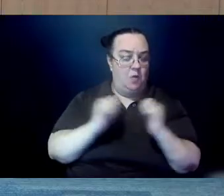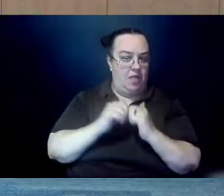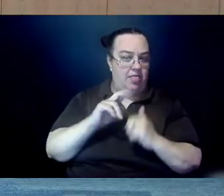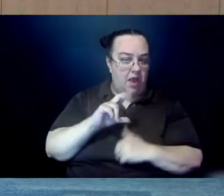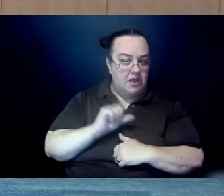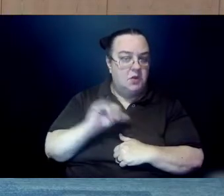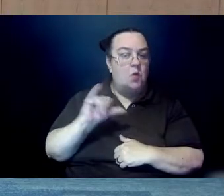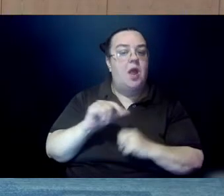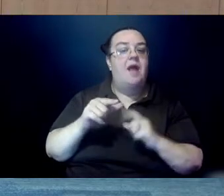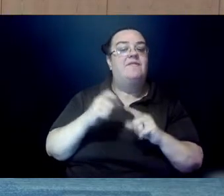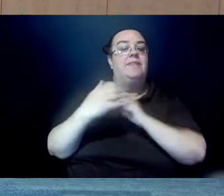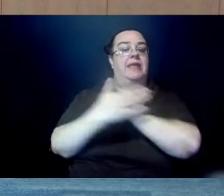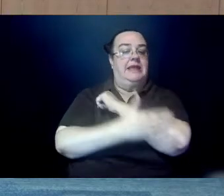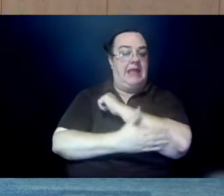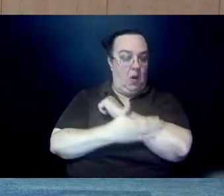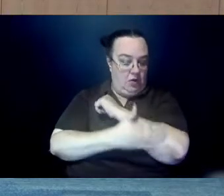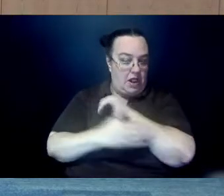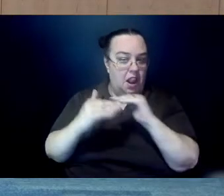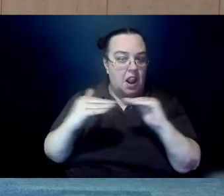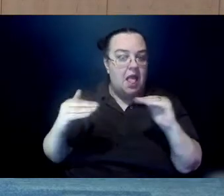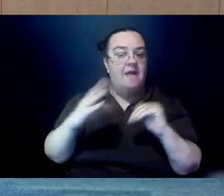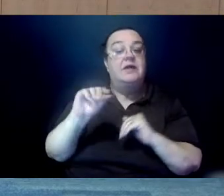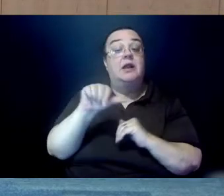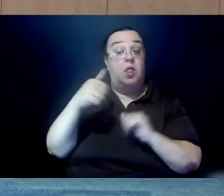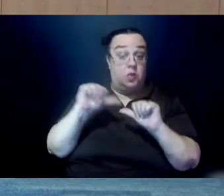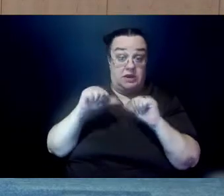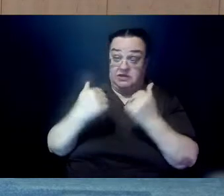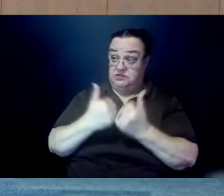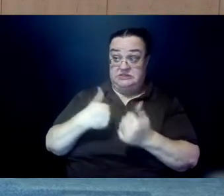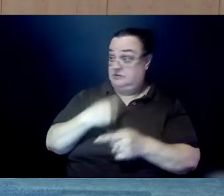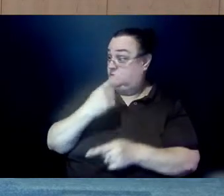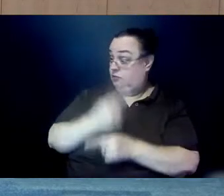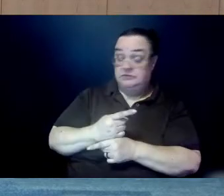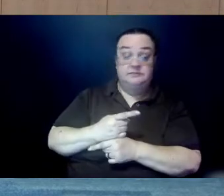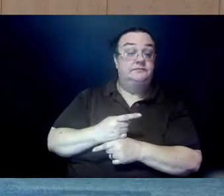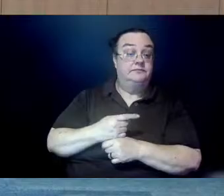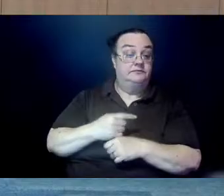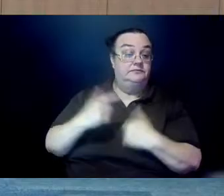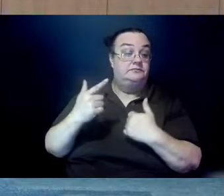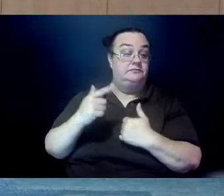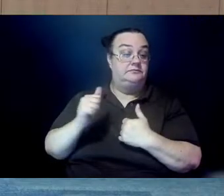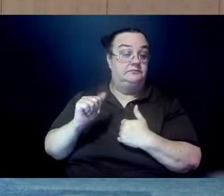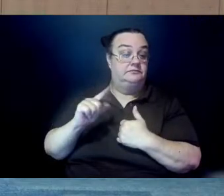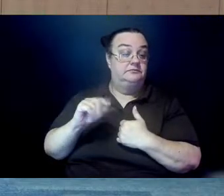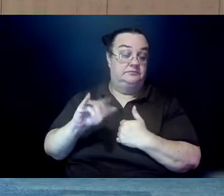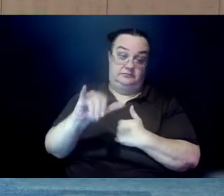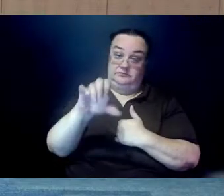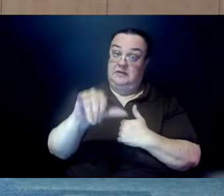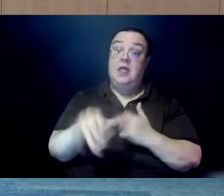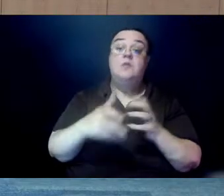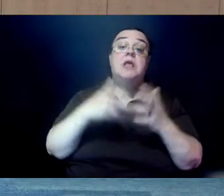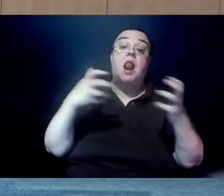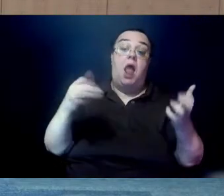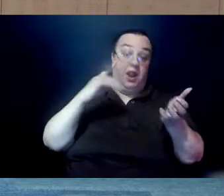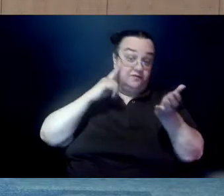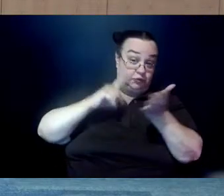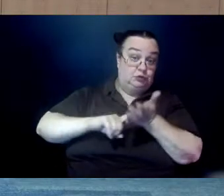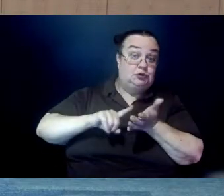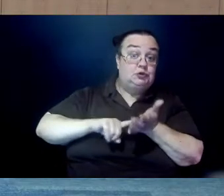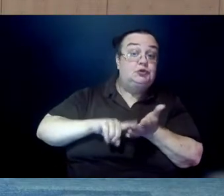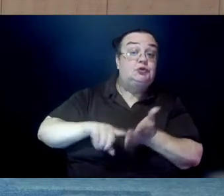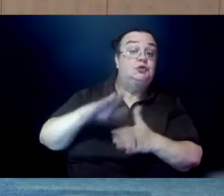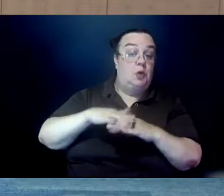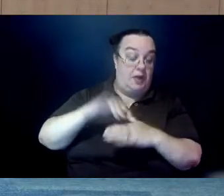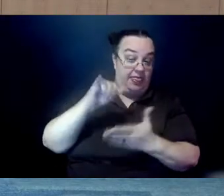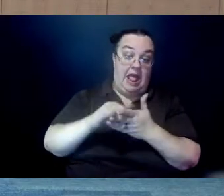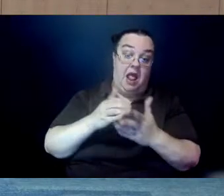the county level and other agencies. Is that correct? Yeah, if I may, there was a significant amount of research done across